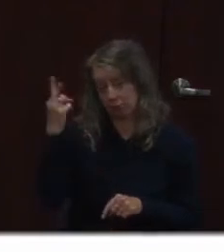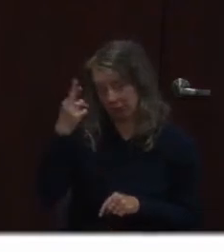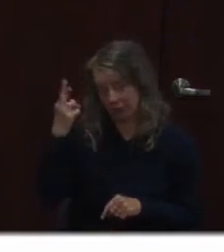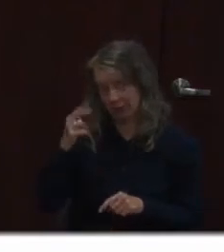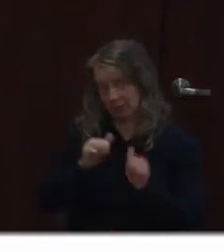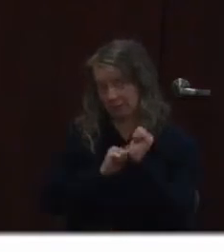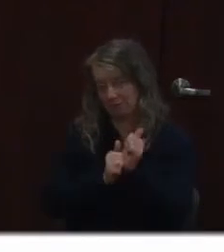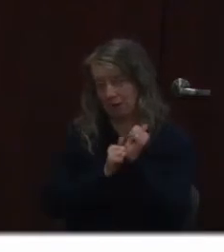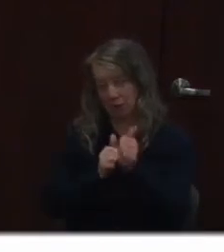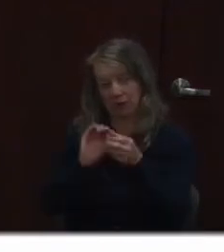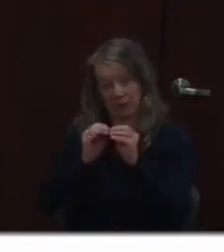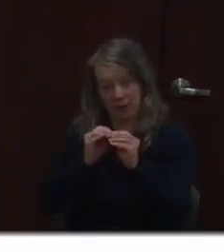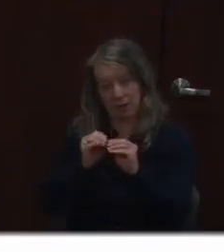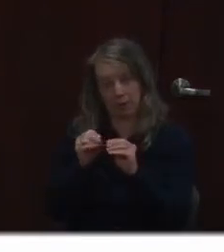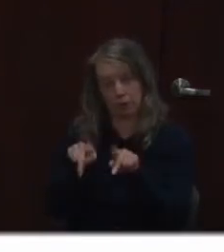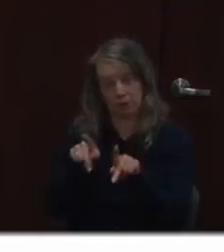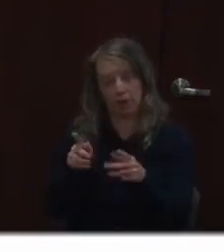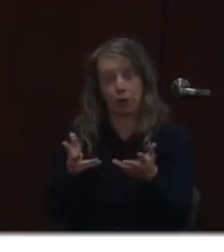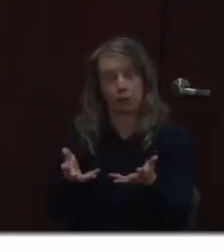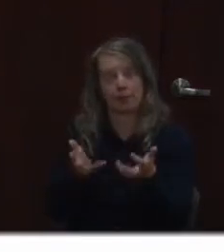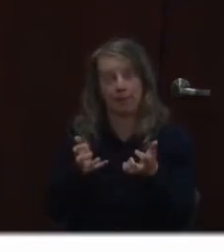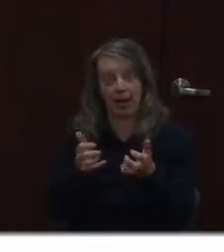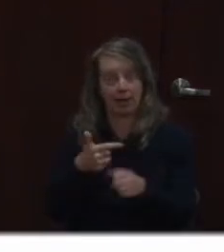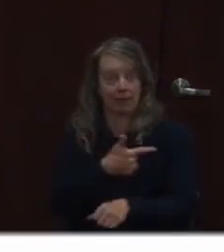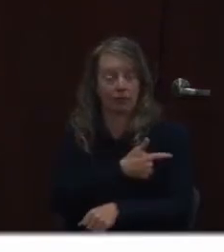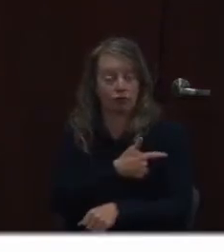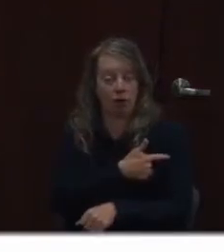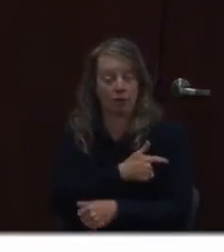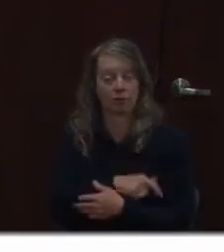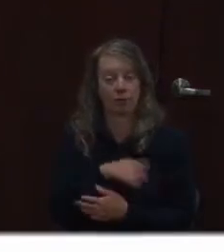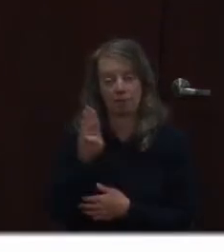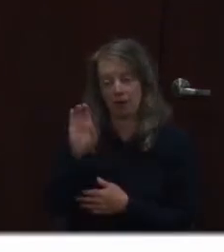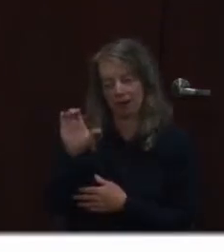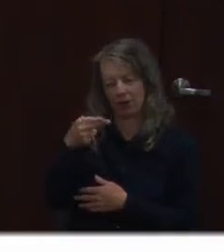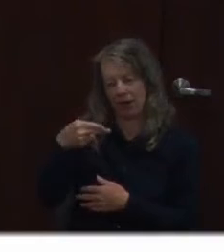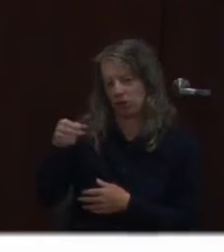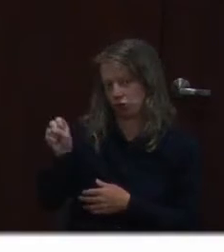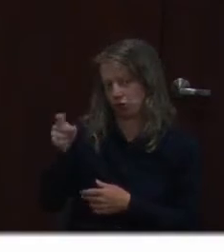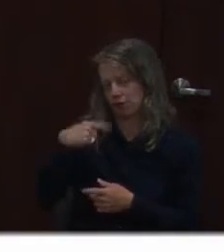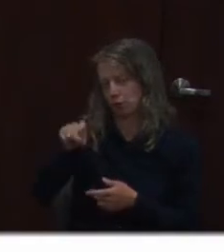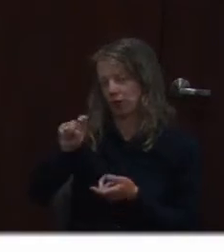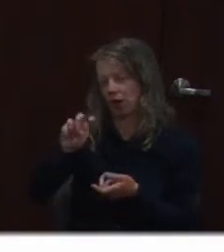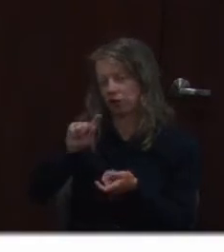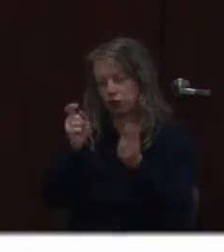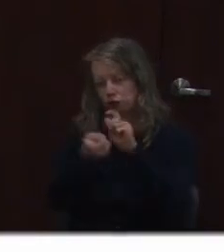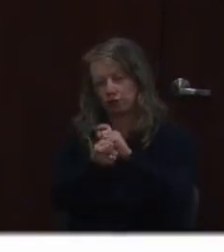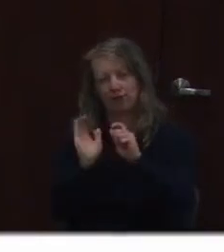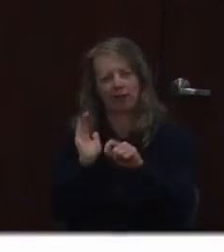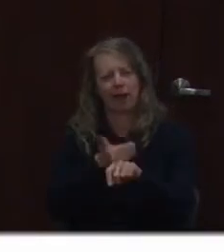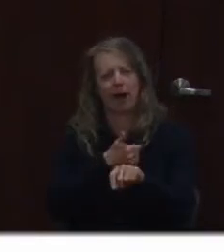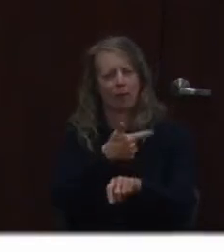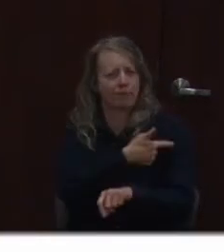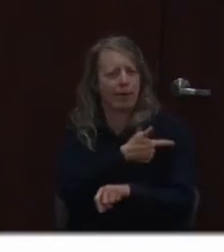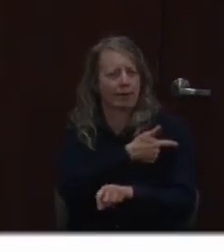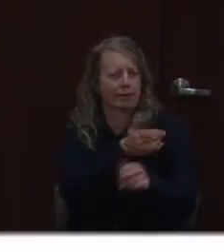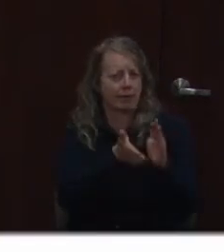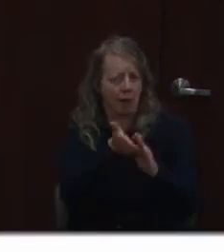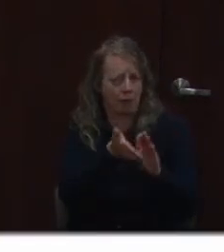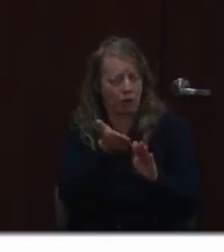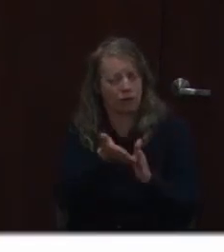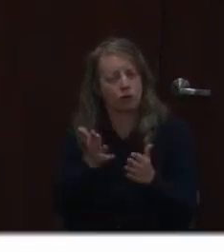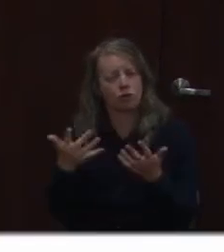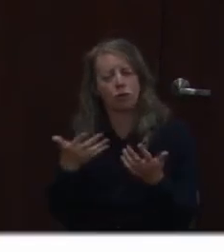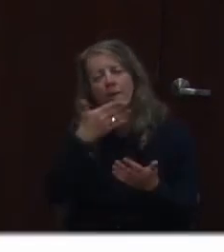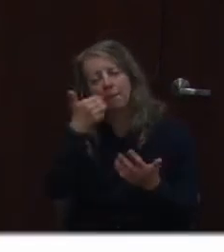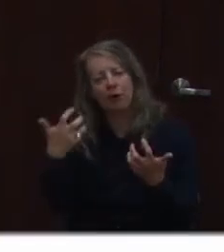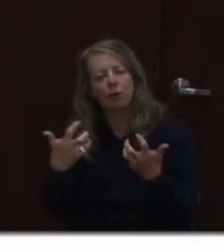demand data that we've been seeing, the Buncombe County HHS is shifting vaccine operations to better meet that demand and